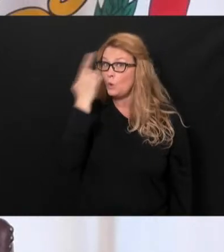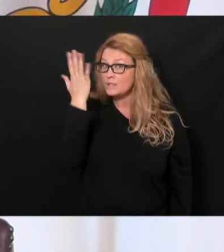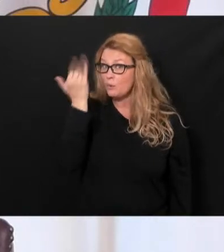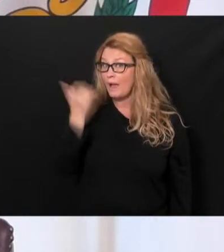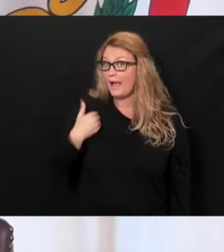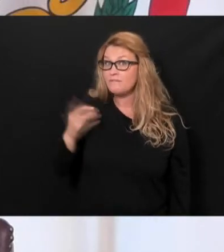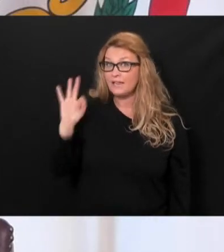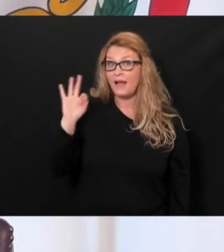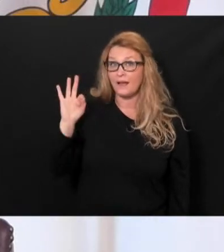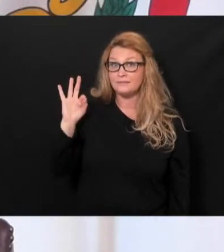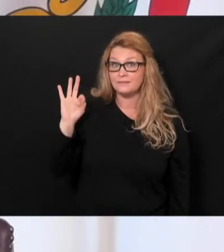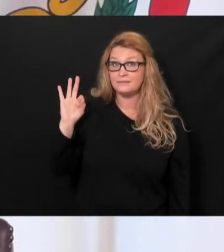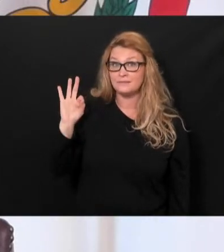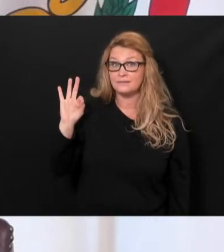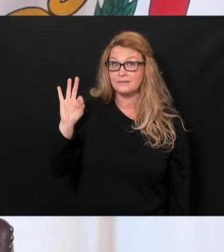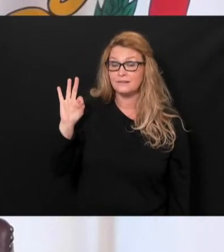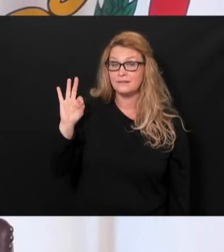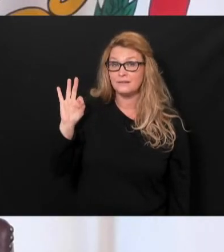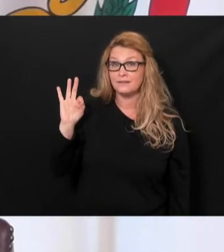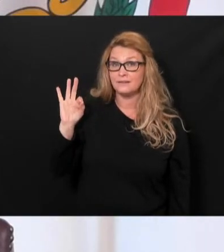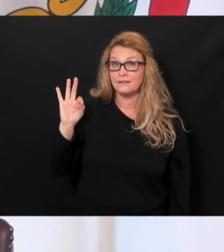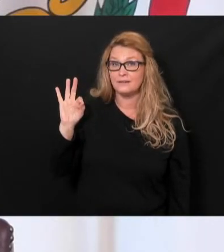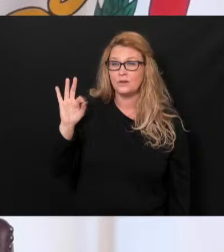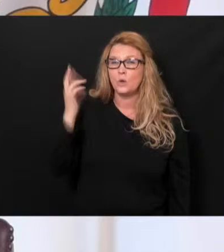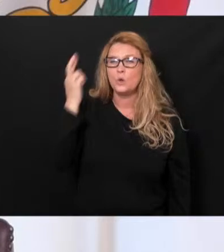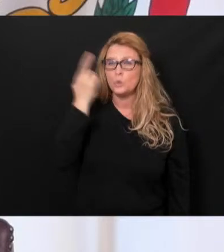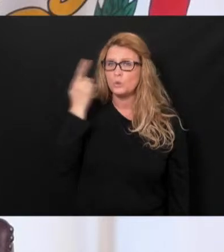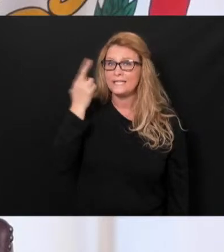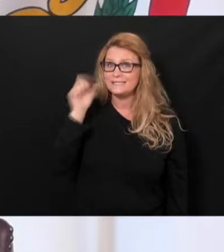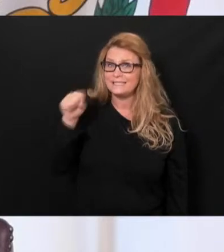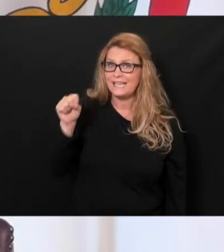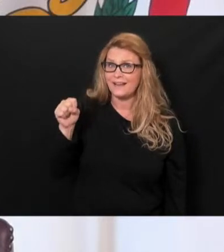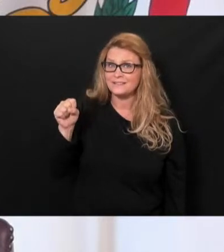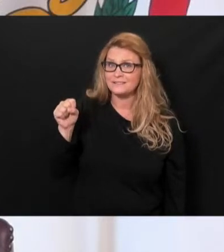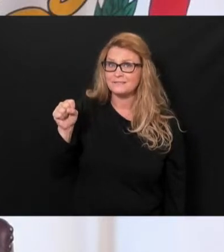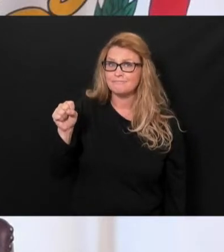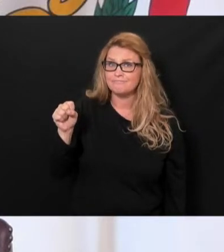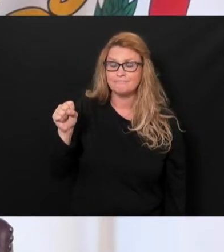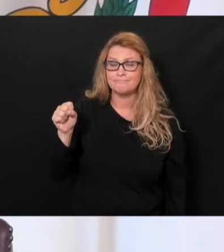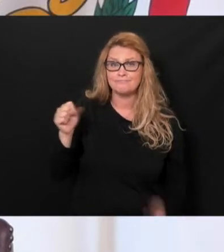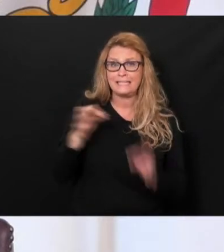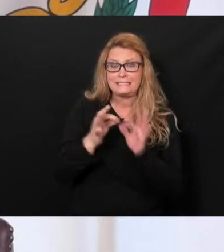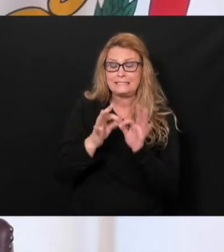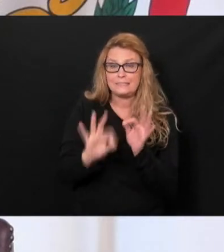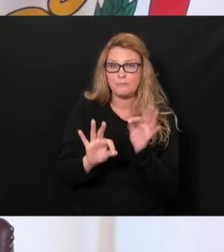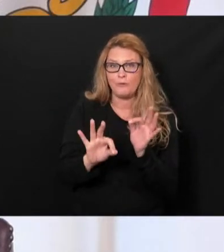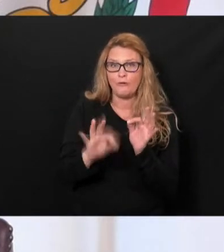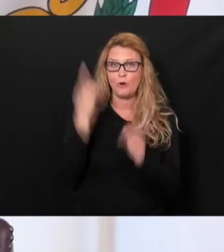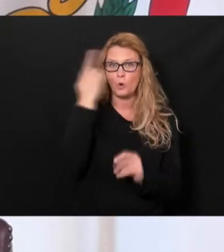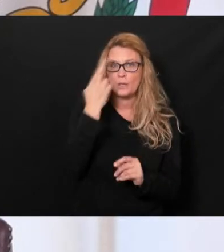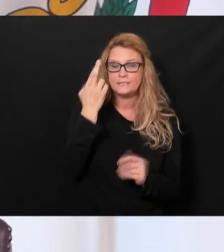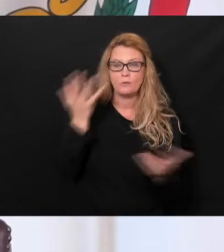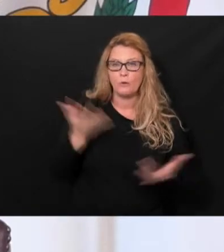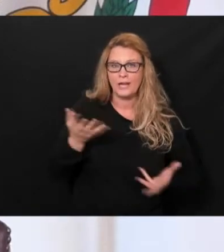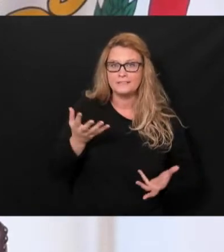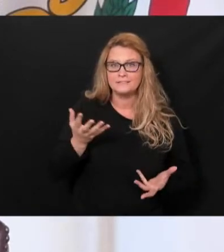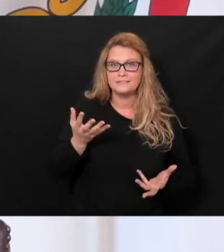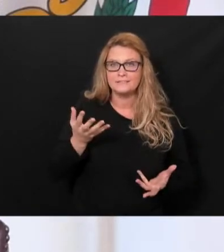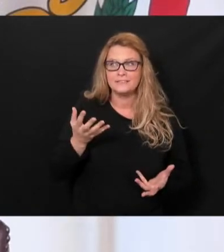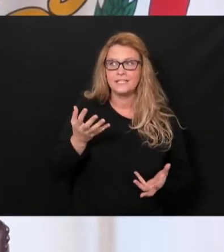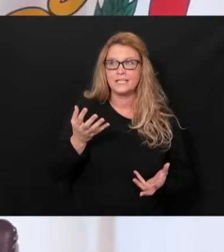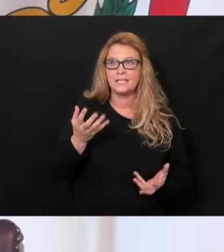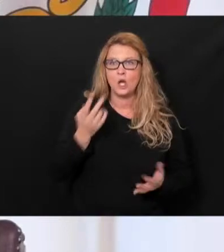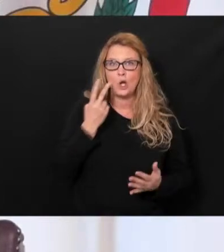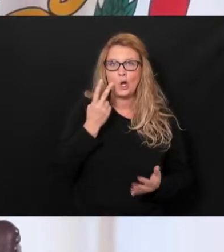there? There has to be a reason. Well, the reason is just plain simple. If you go back in